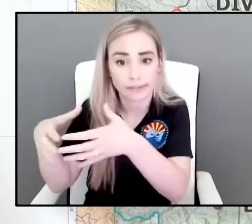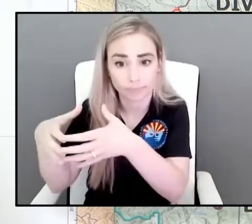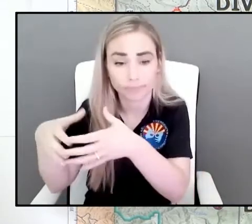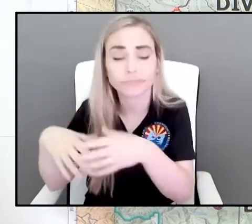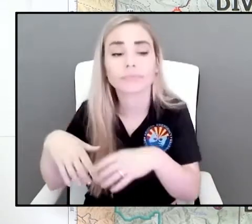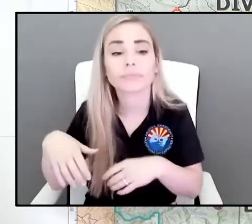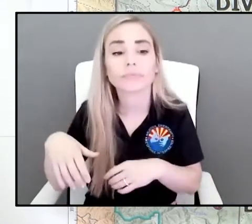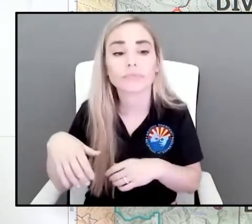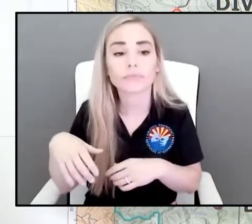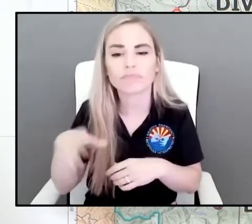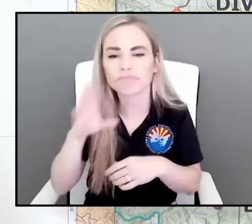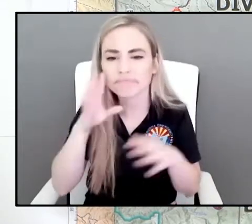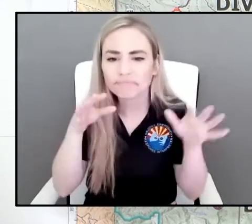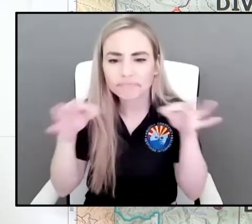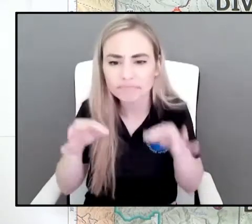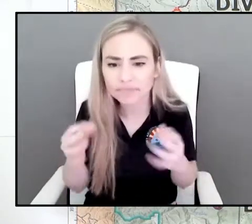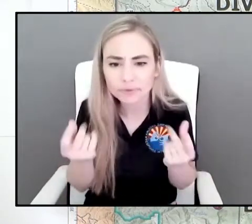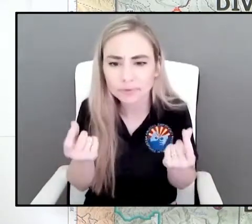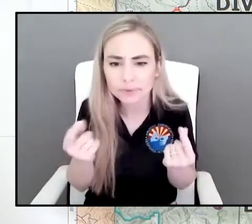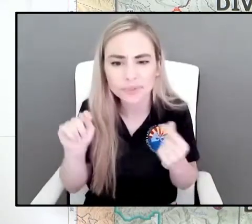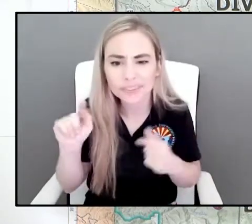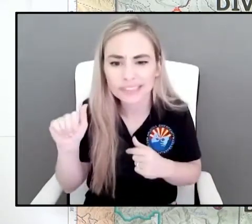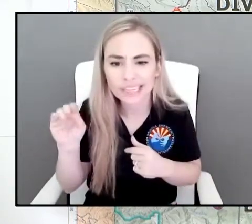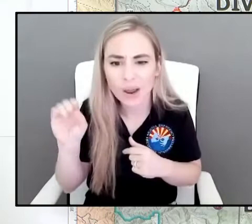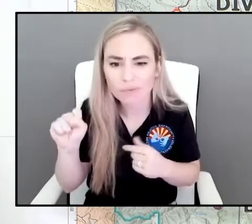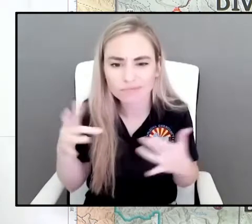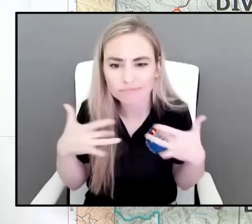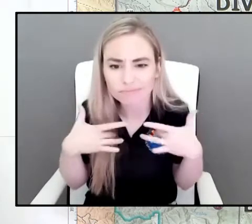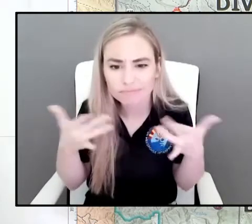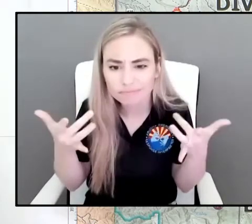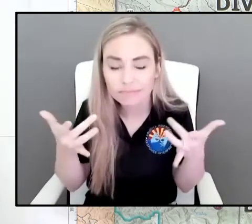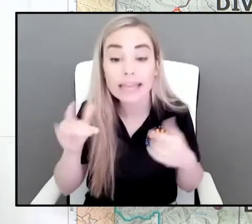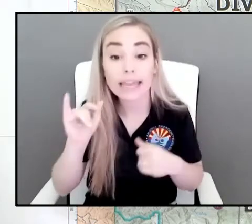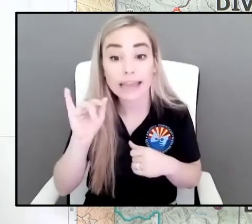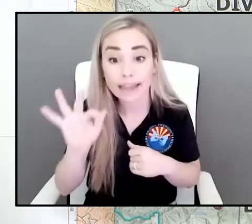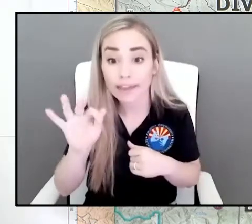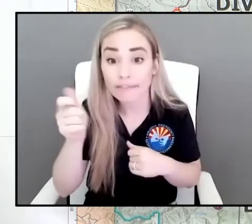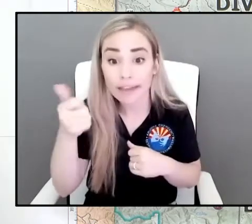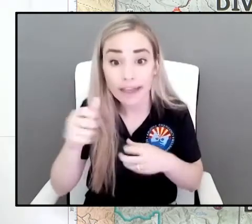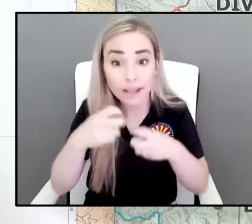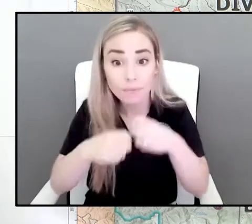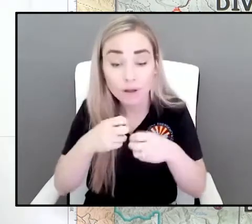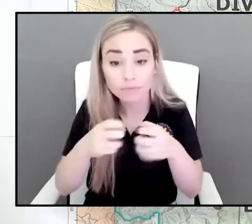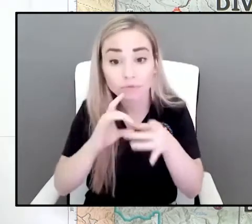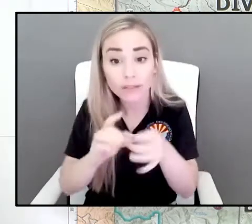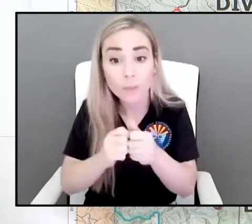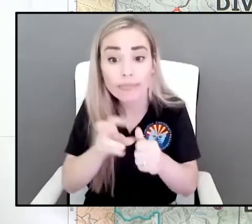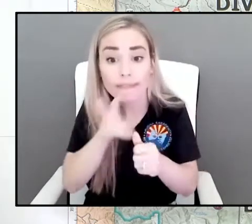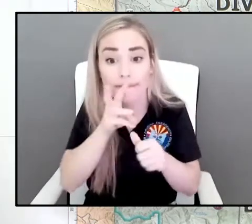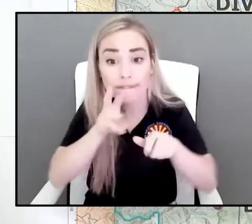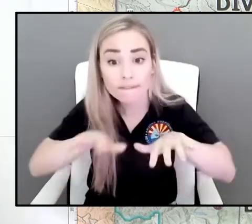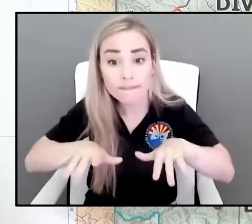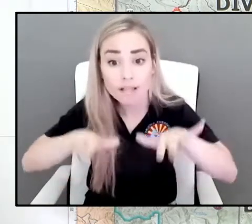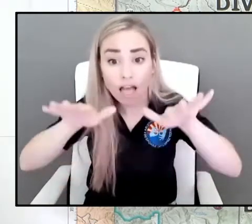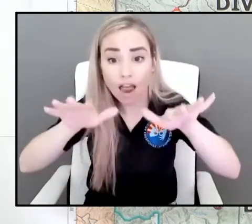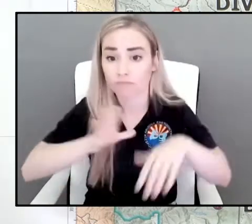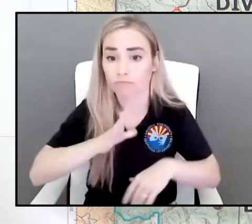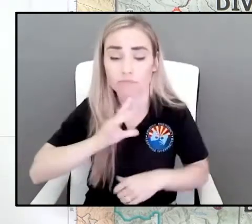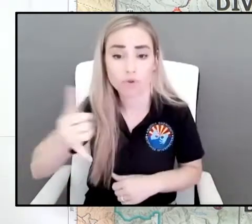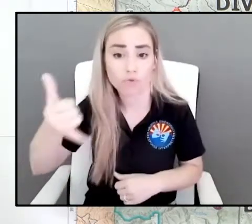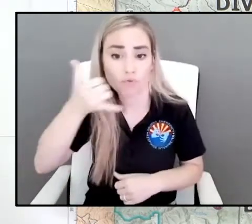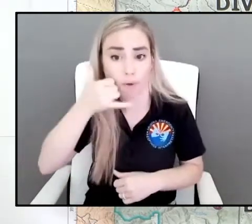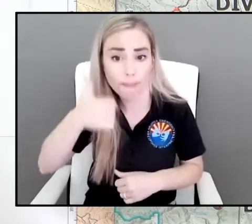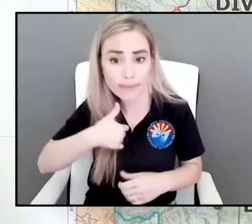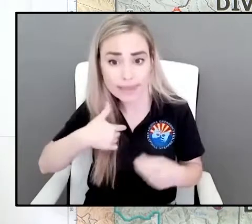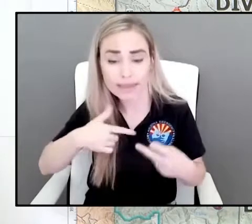that we do here at Taos County. If you're having an issue with any flooding, you can give us a call, myself or my coordinator. Our